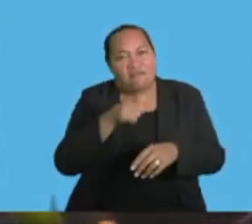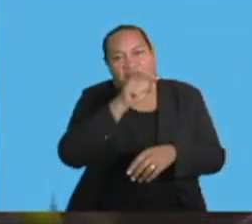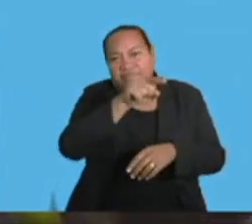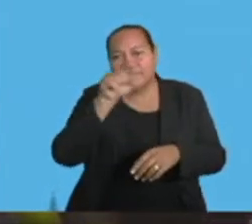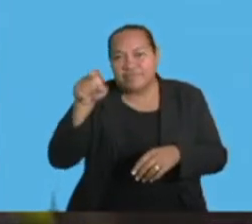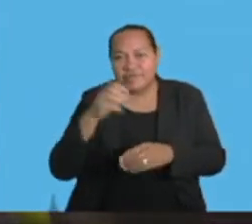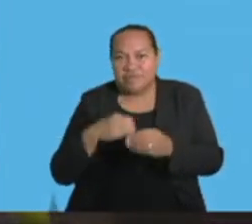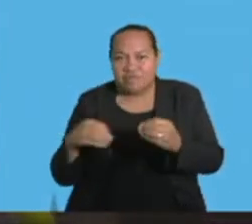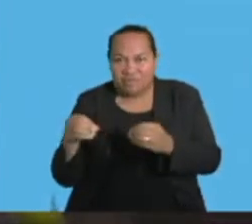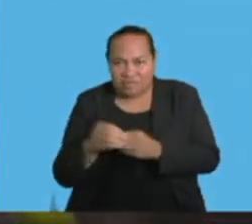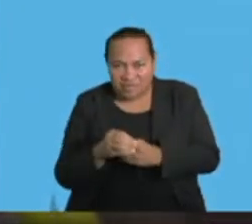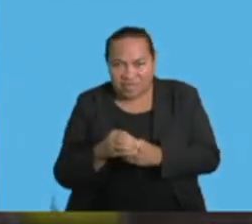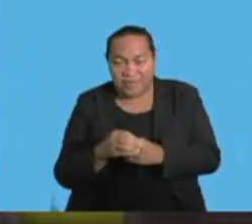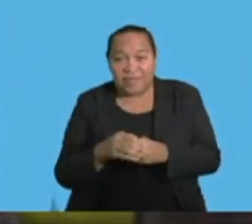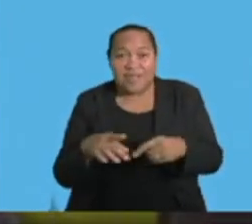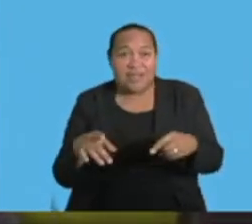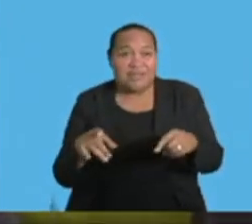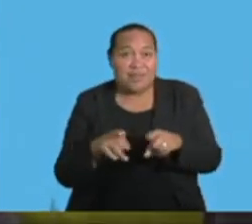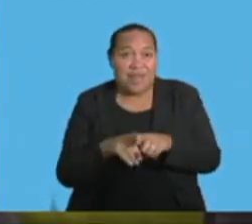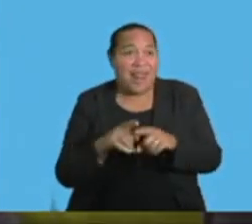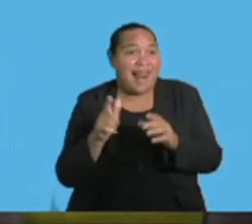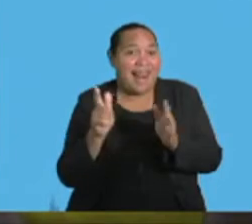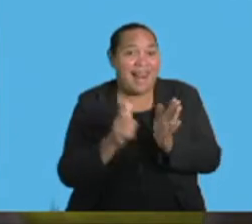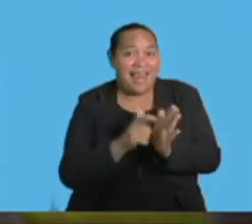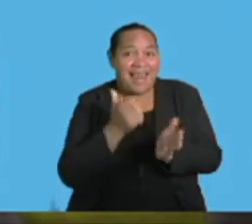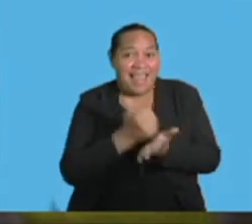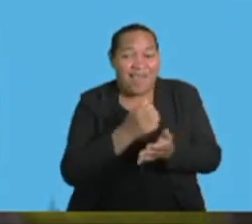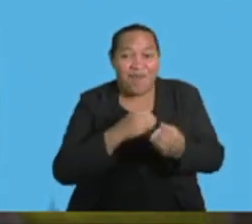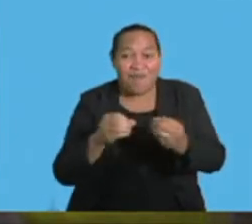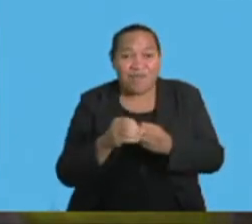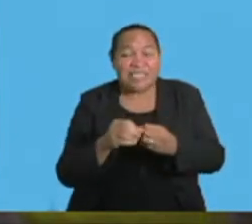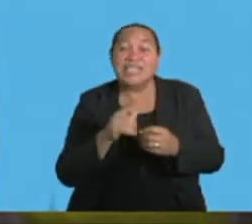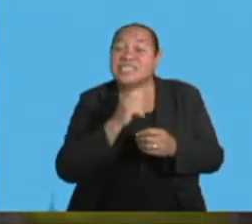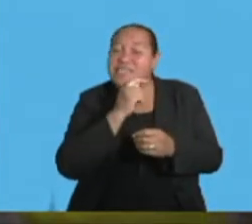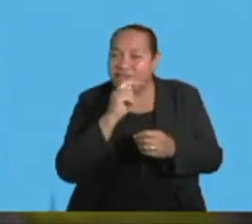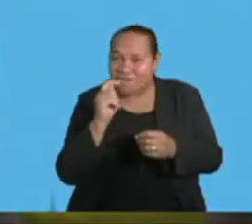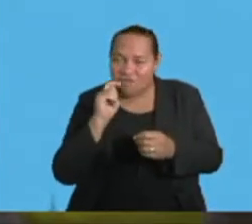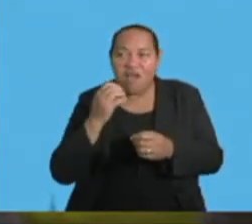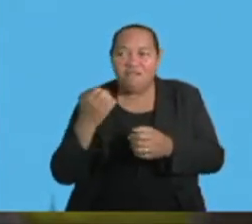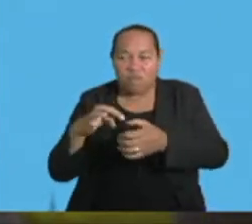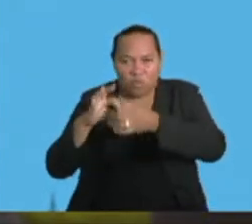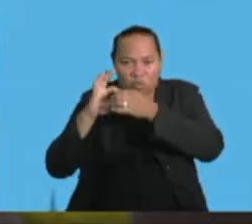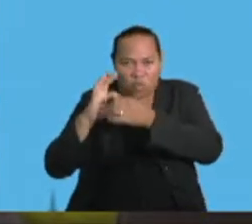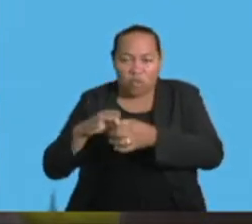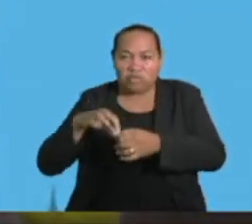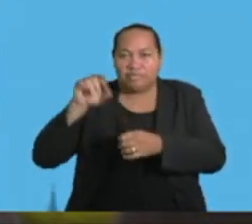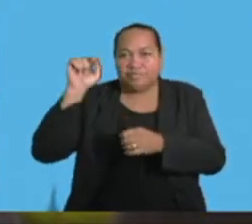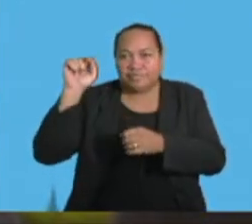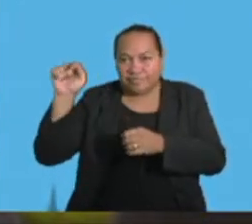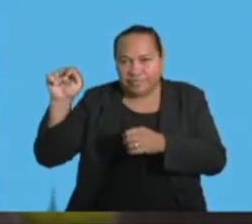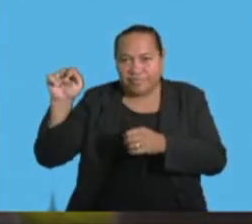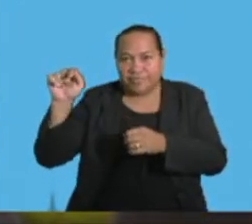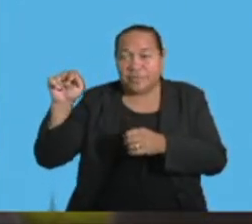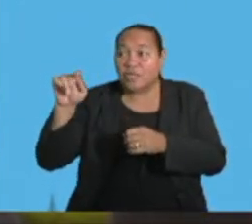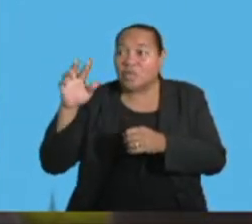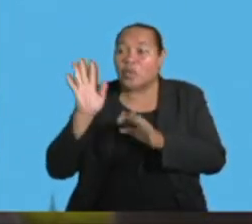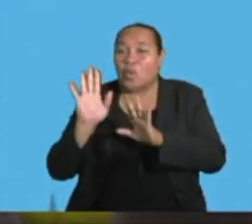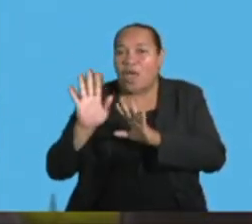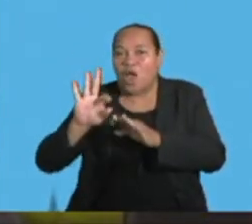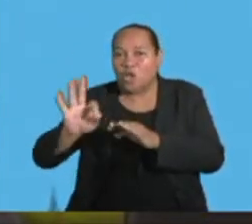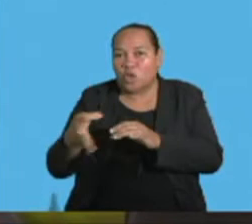legal aid offices throughout Fiji. Taveuni is operational, of course, awaiting an official